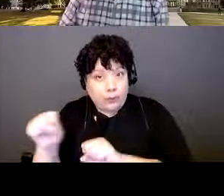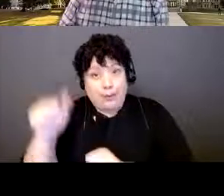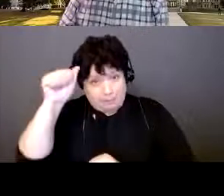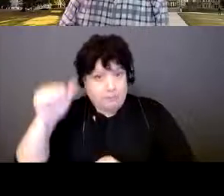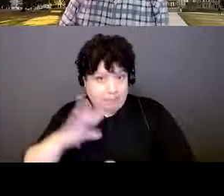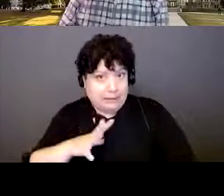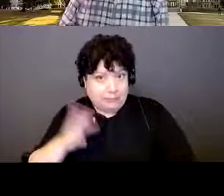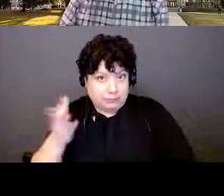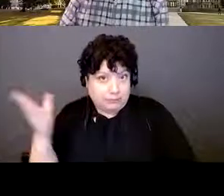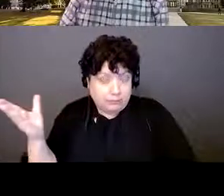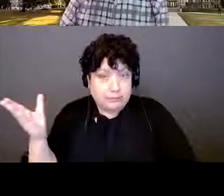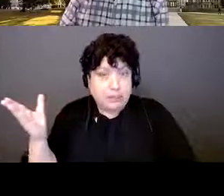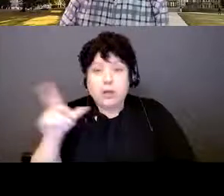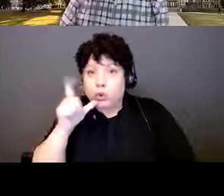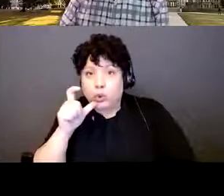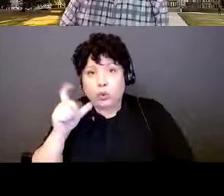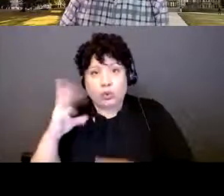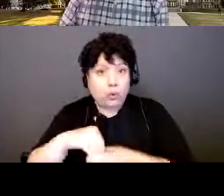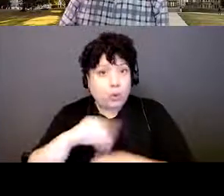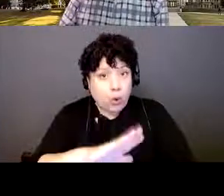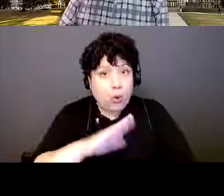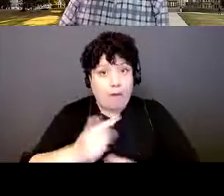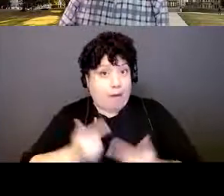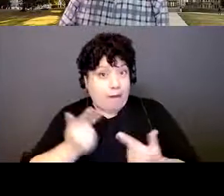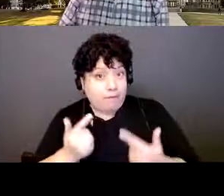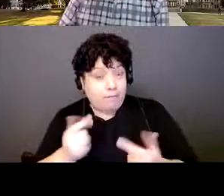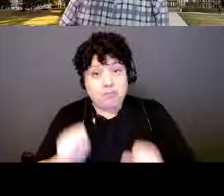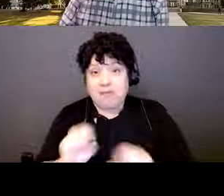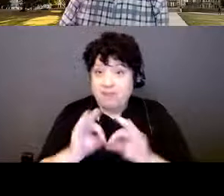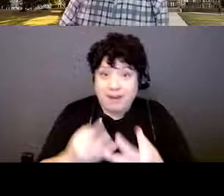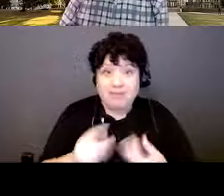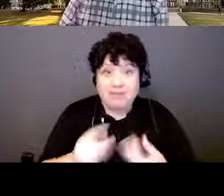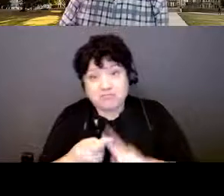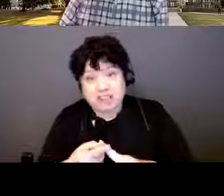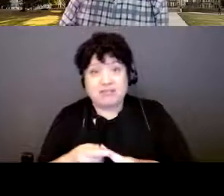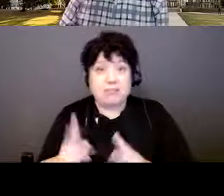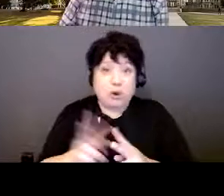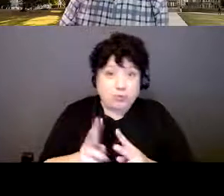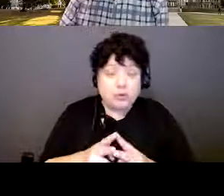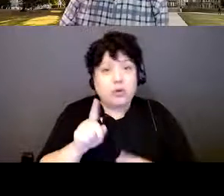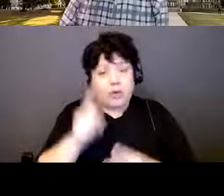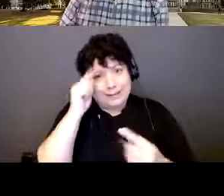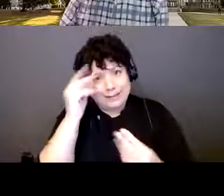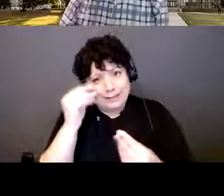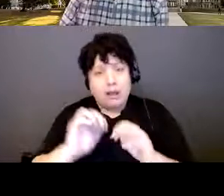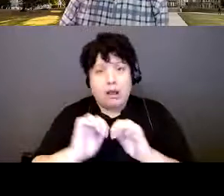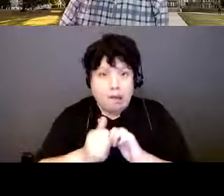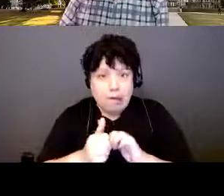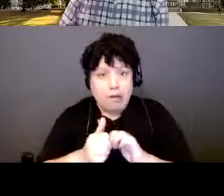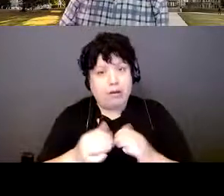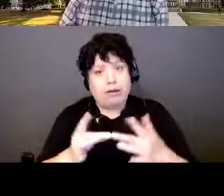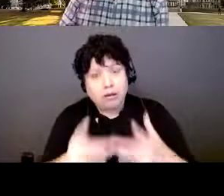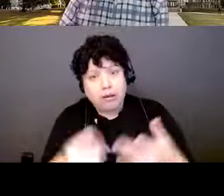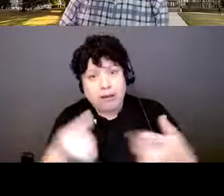lives. It's an important addition to our, you know, the way we think about how these things happen. So femicide is a